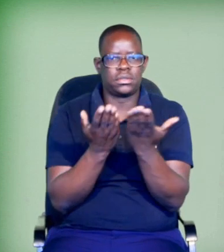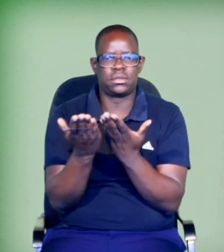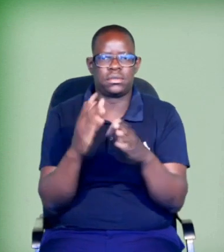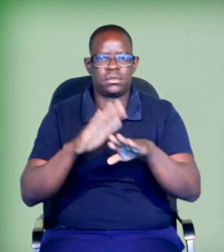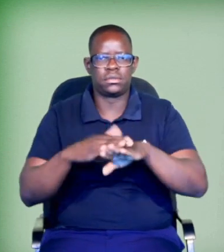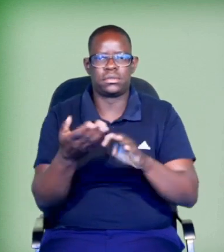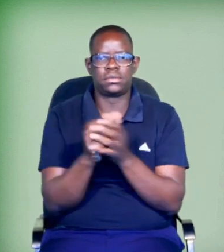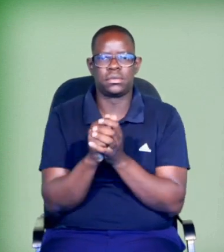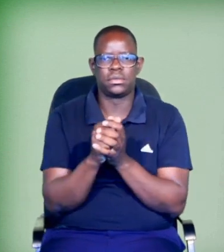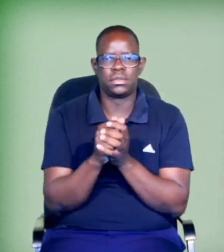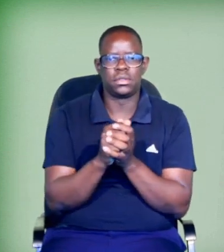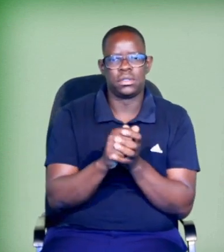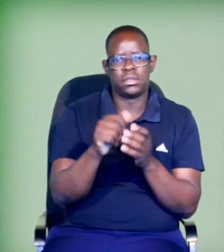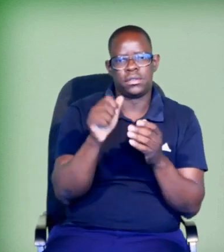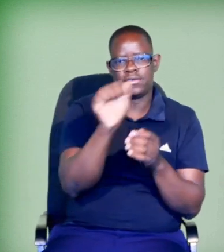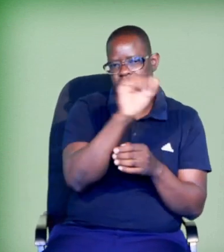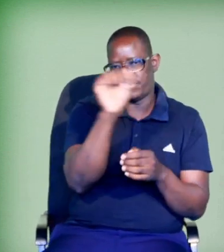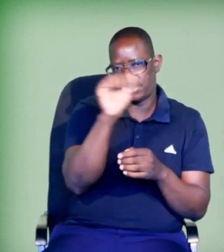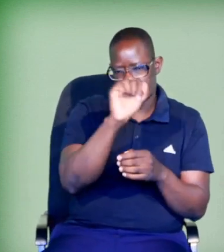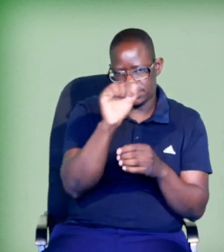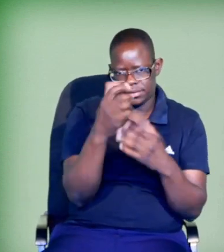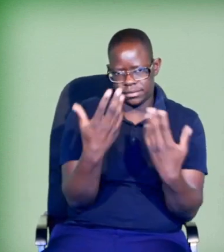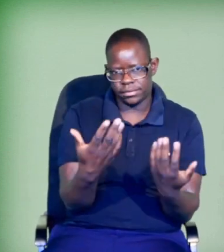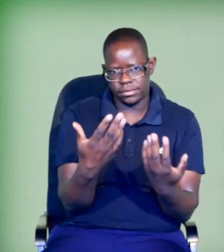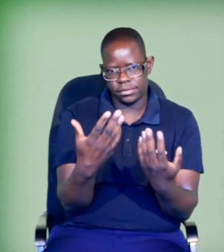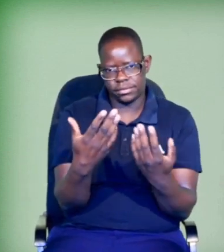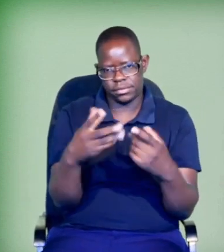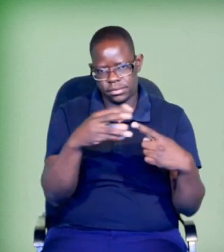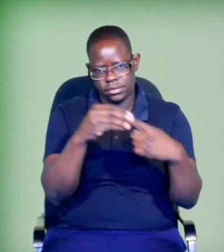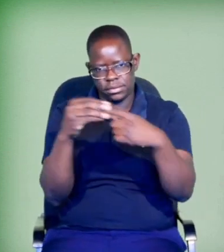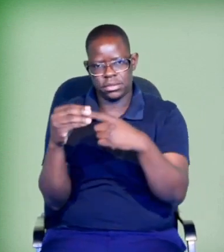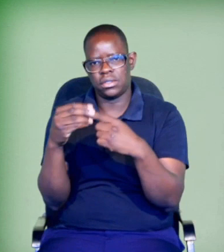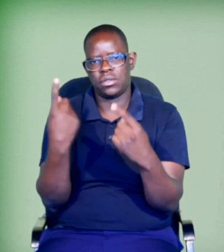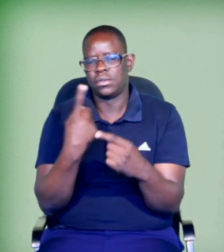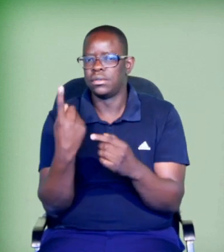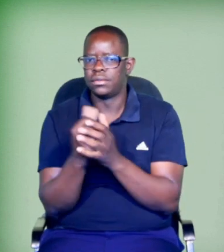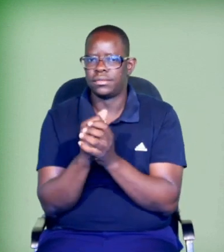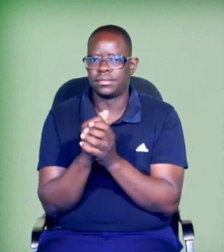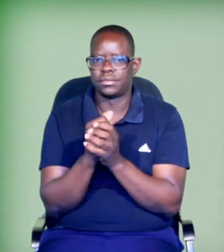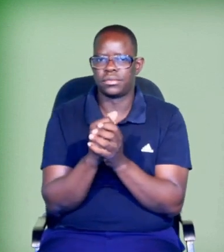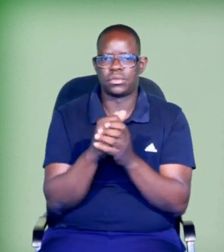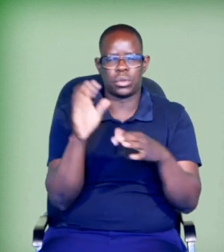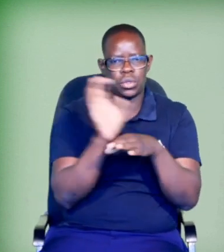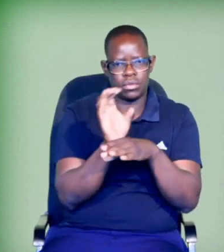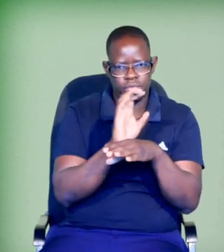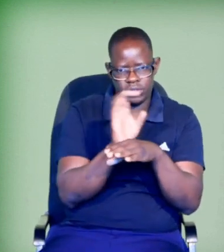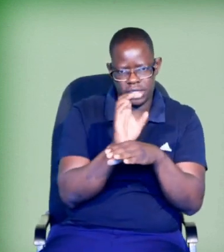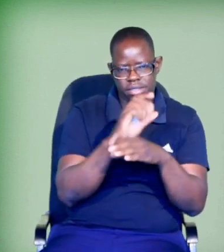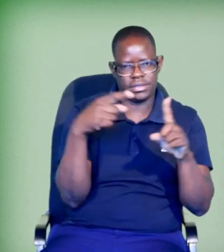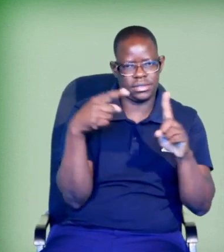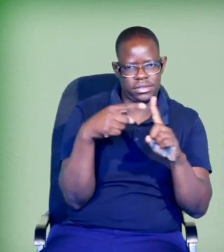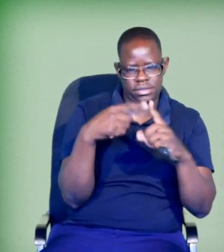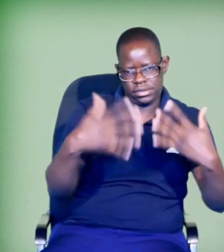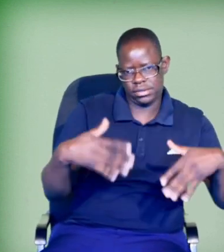For example, there is a motor vehicle industry which obviously specializes in motor vehicles, just like a computer industry specializes